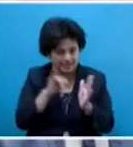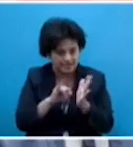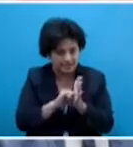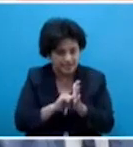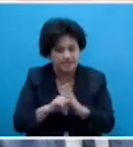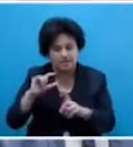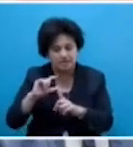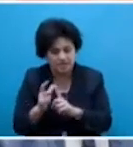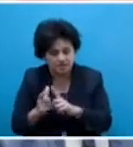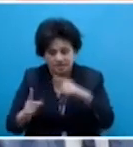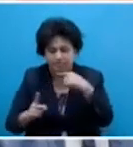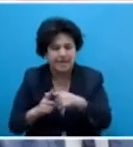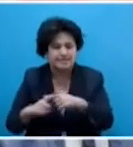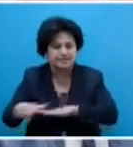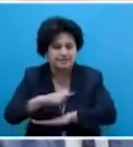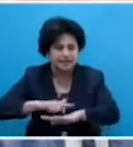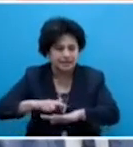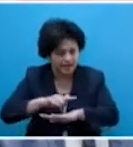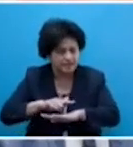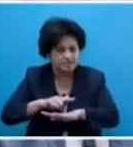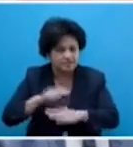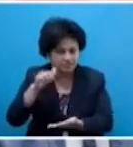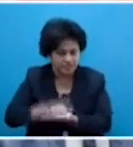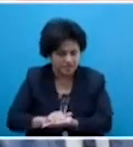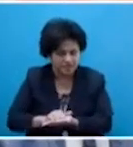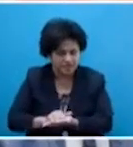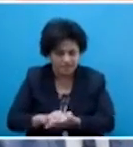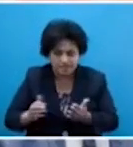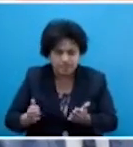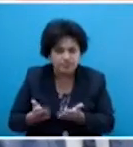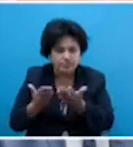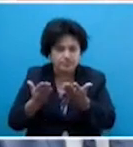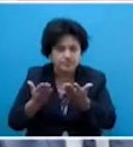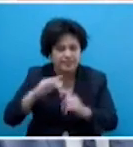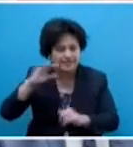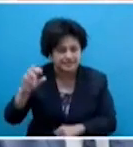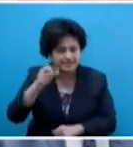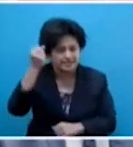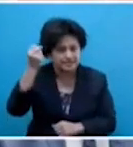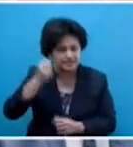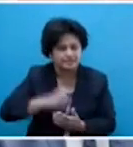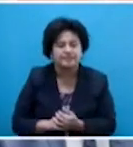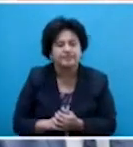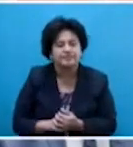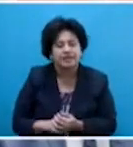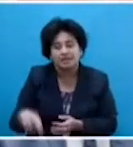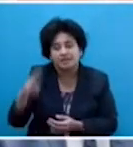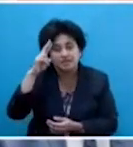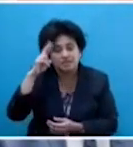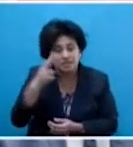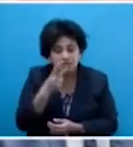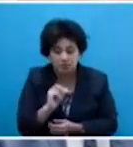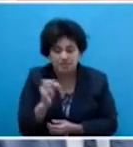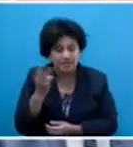rights, nurtured multicultural rights and promoted prosperity. Mr. Speaker, sir, the